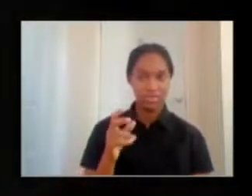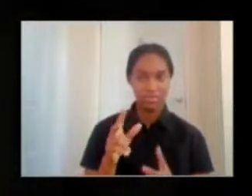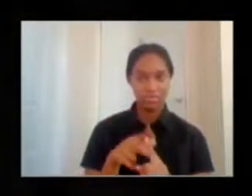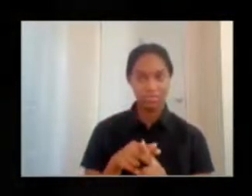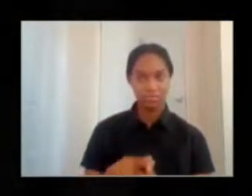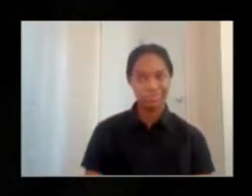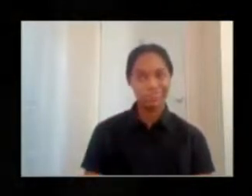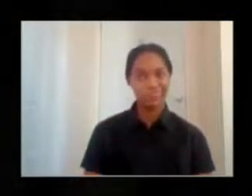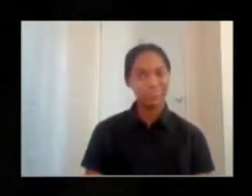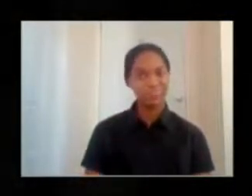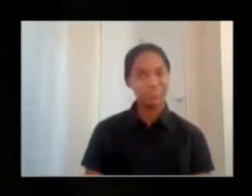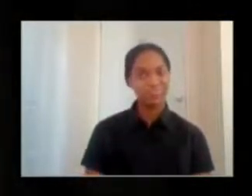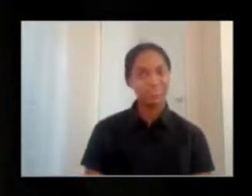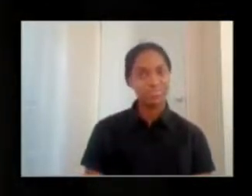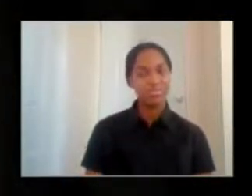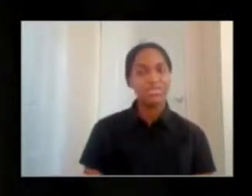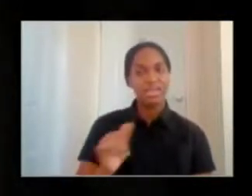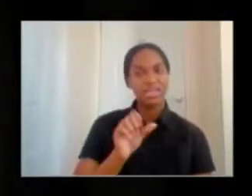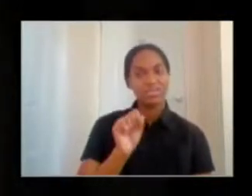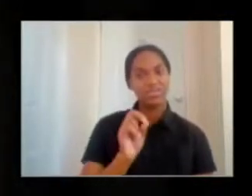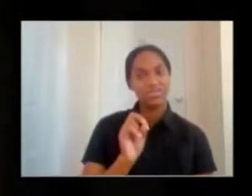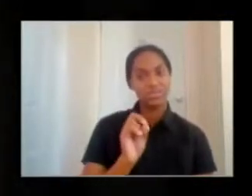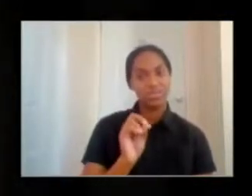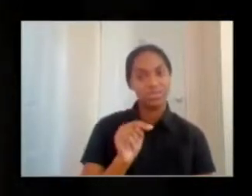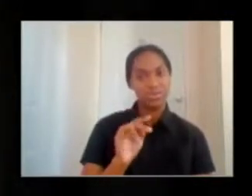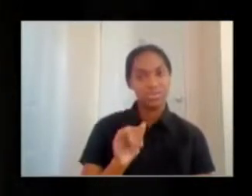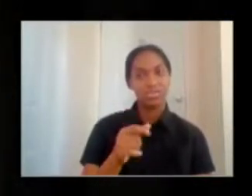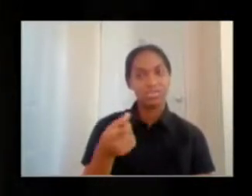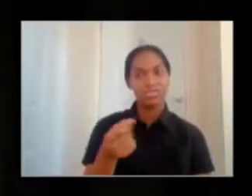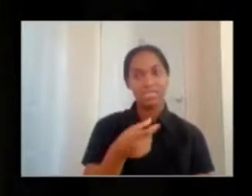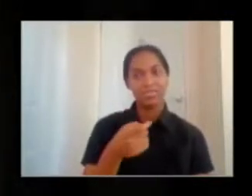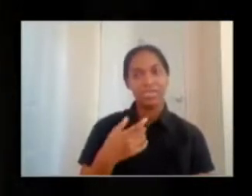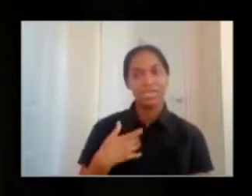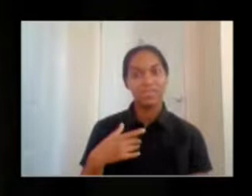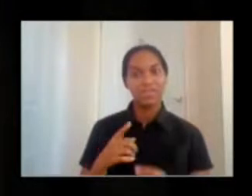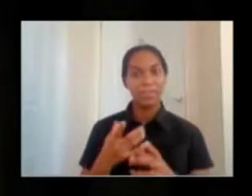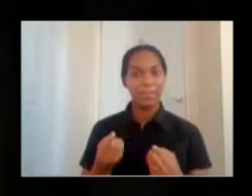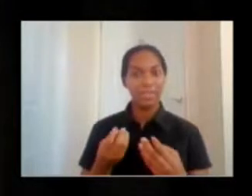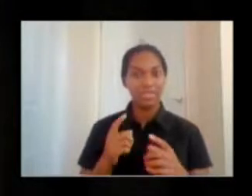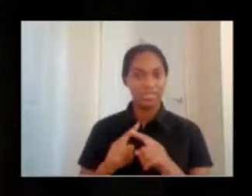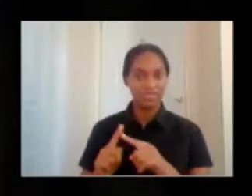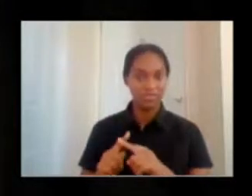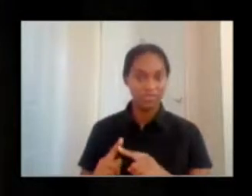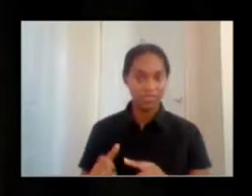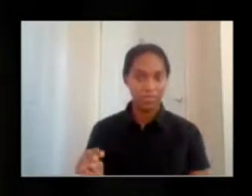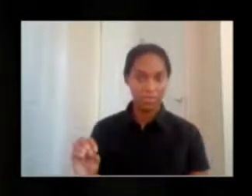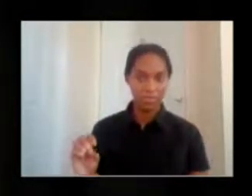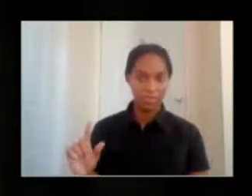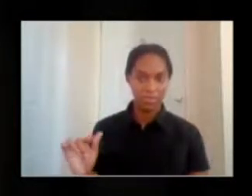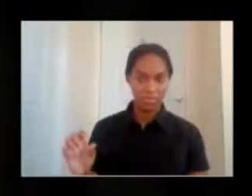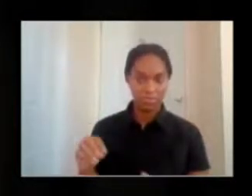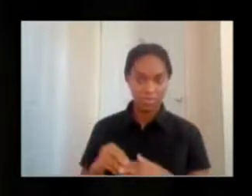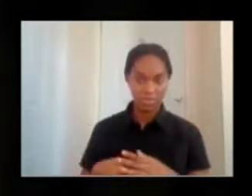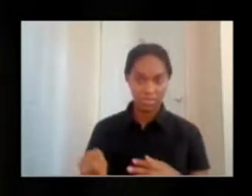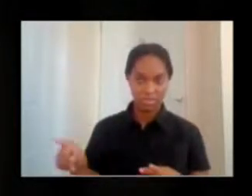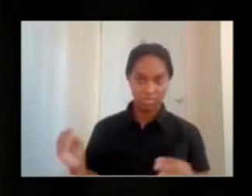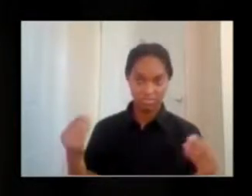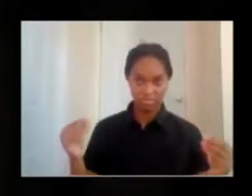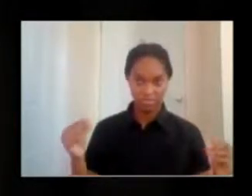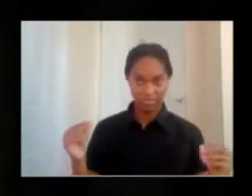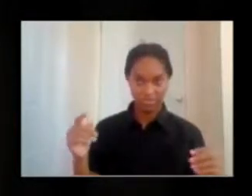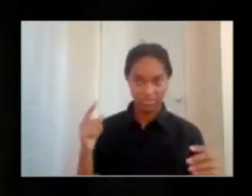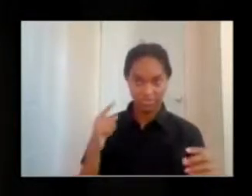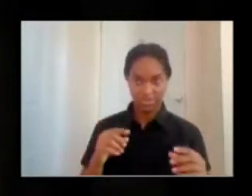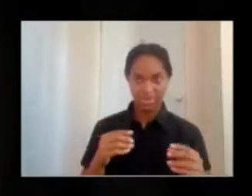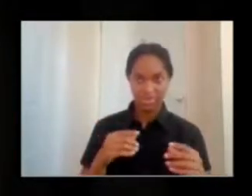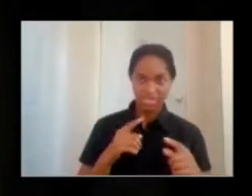I cannot, like Sony, Samsung has, so many different, models in the market to, satisfy different range